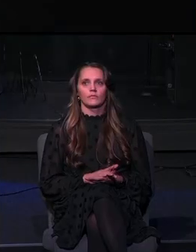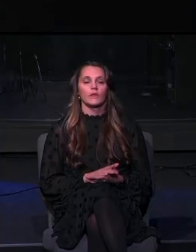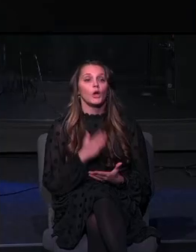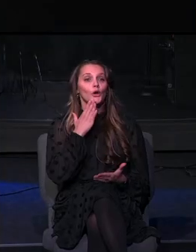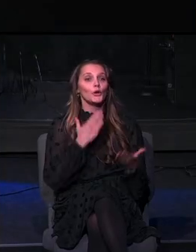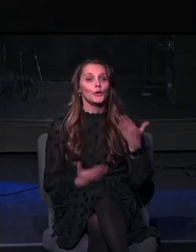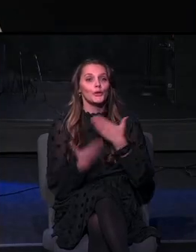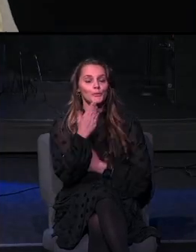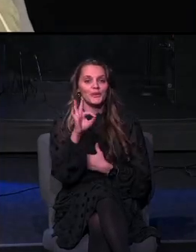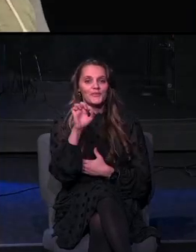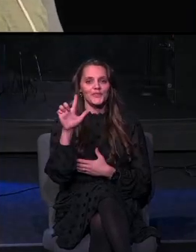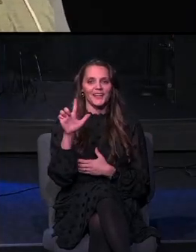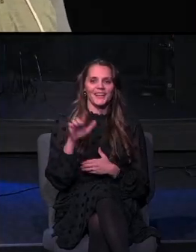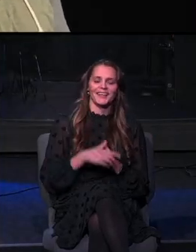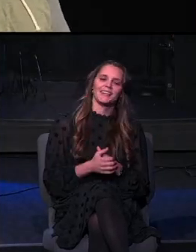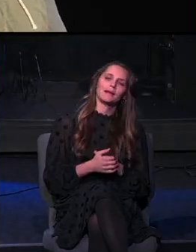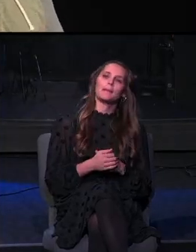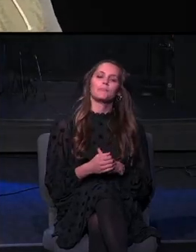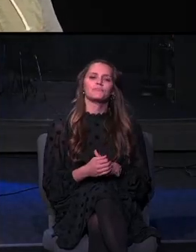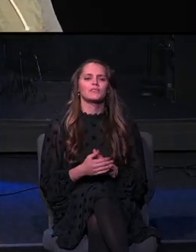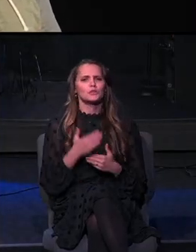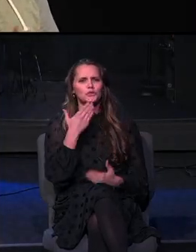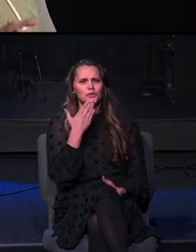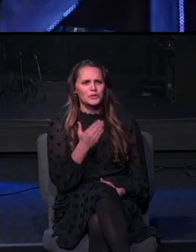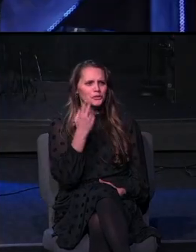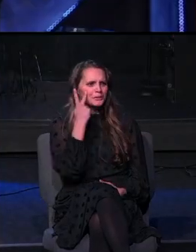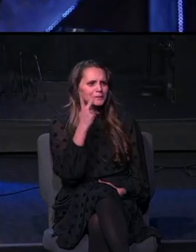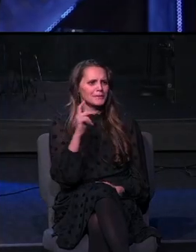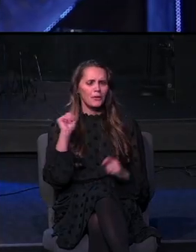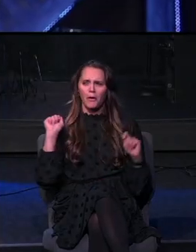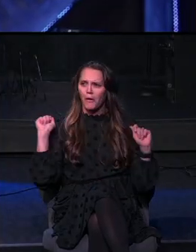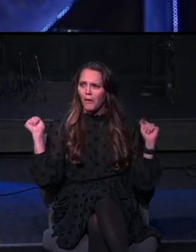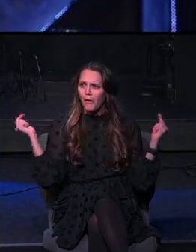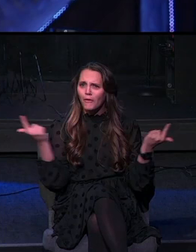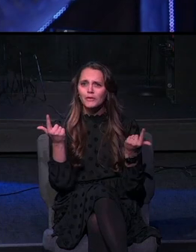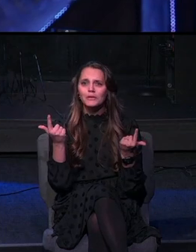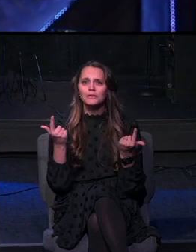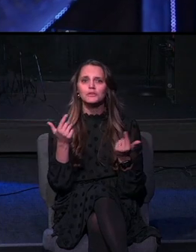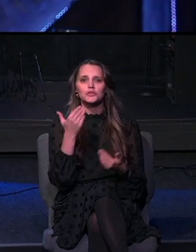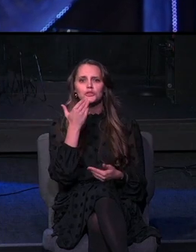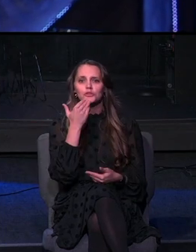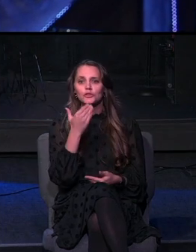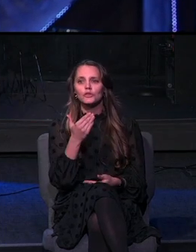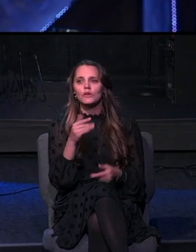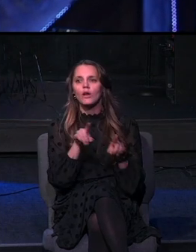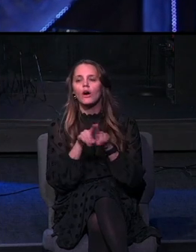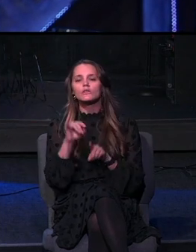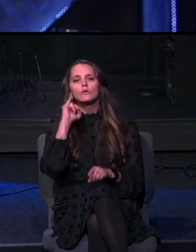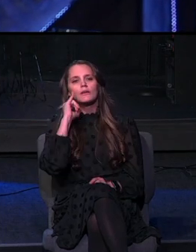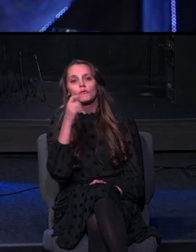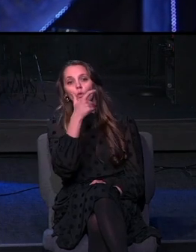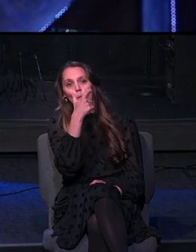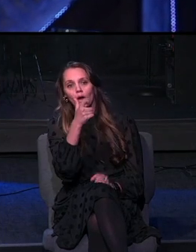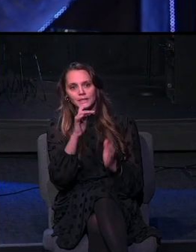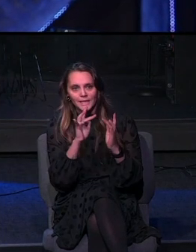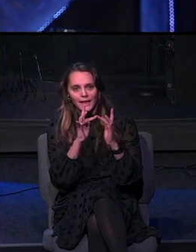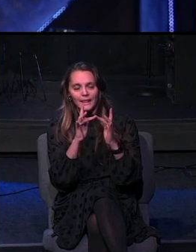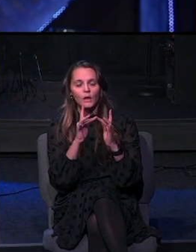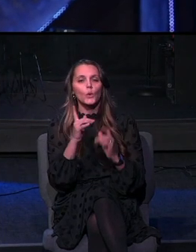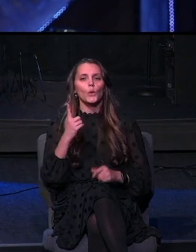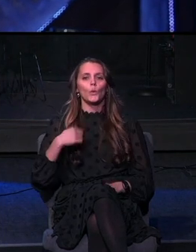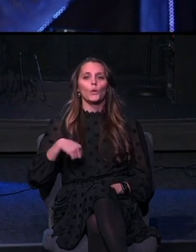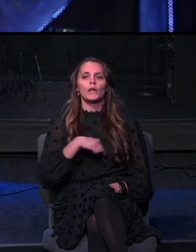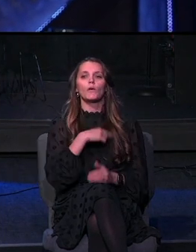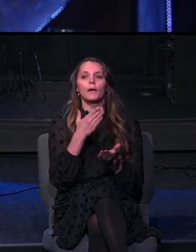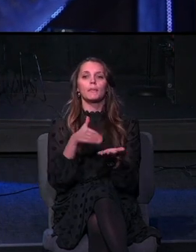Well, good morning, Frontline. It's just good to see all of you. It's also good to have you if you're joining and watching online. We are in the